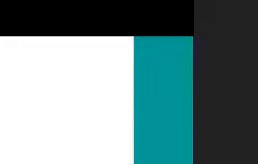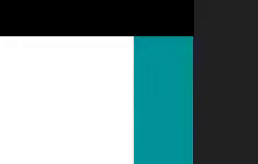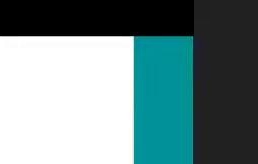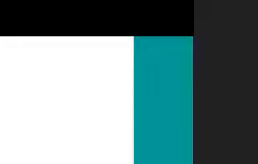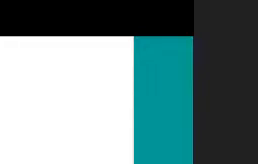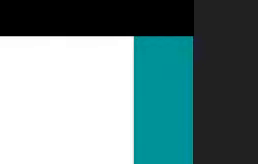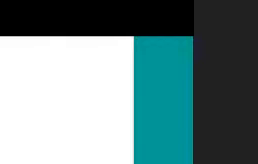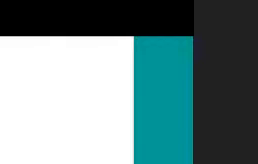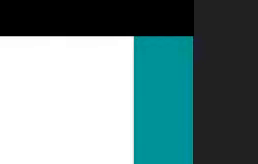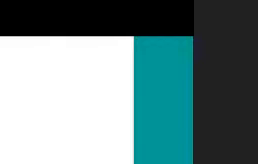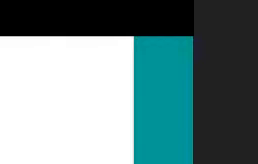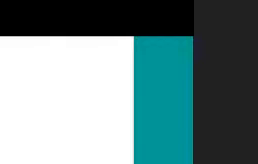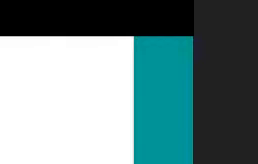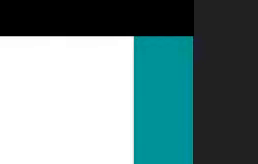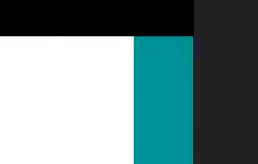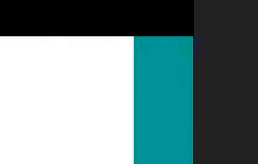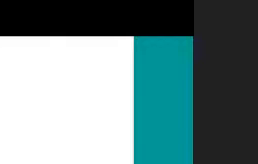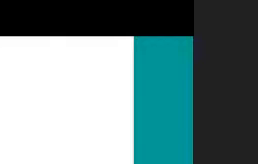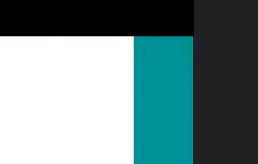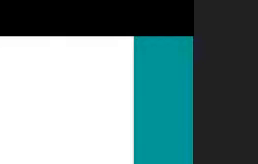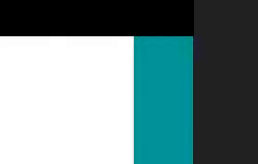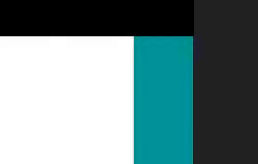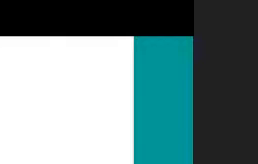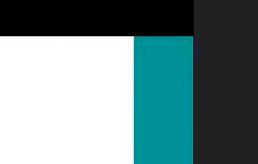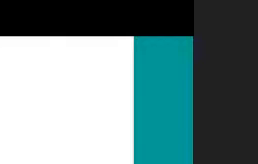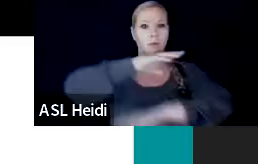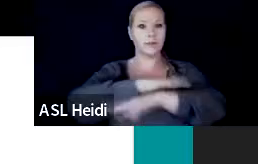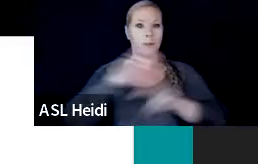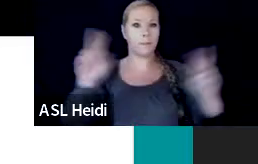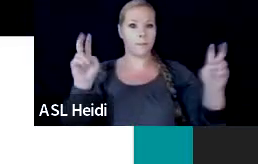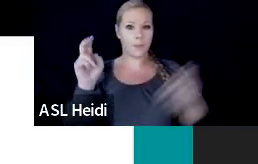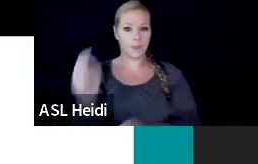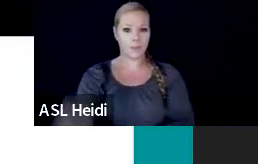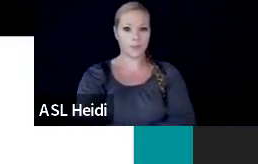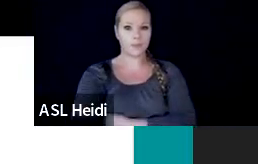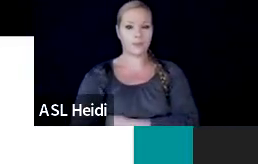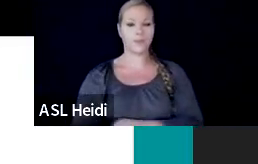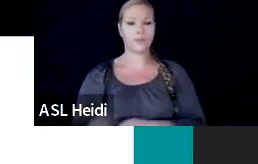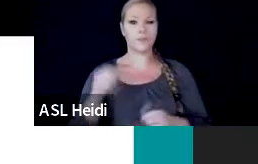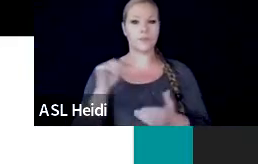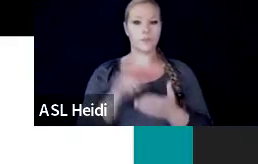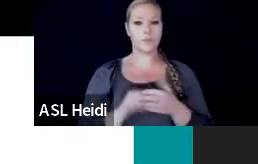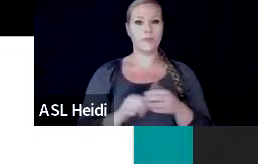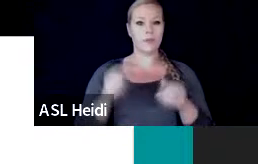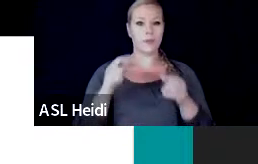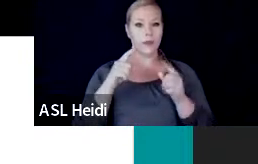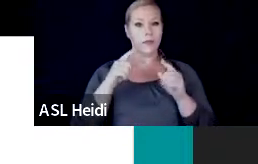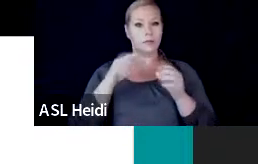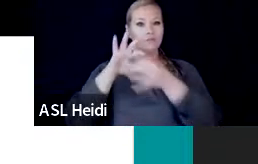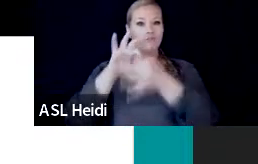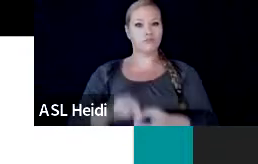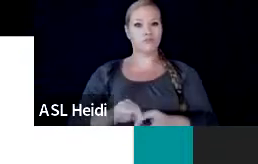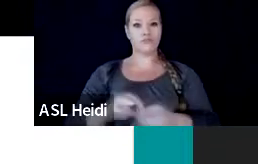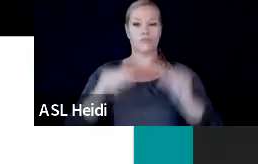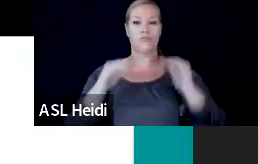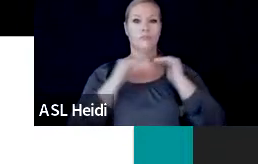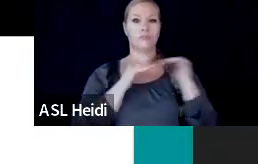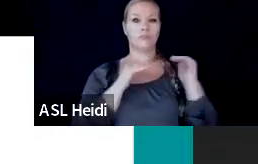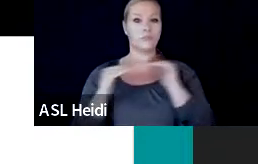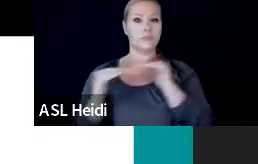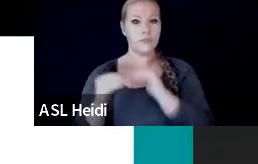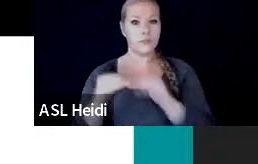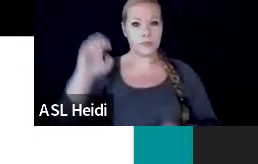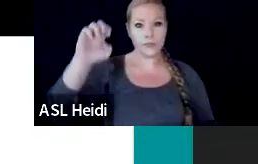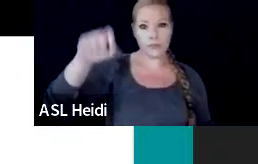events around equity, and so folks understand why equity